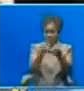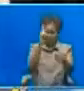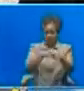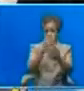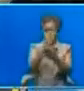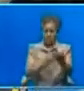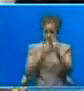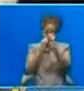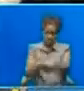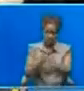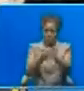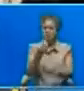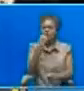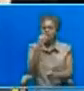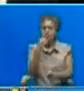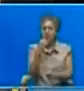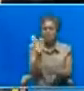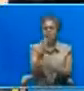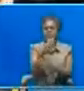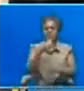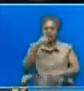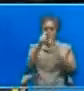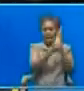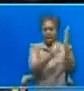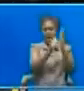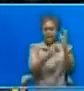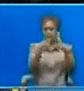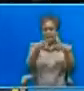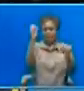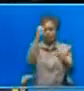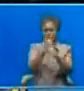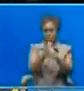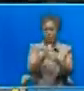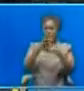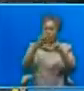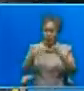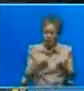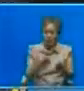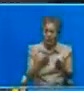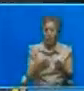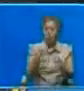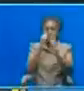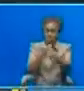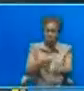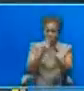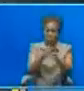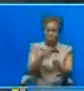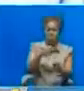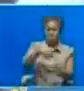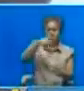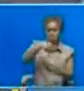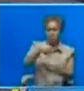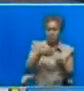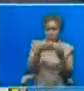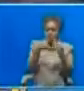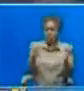the Agricultural Food and Fisheries Act came into place. The act stipulates how farm produce should be packaged. While addressing